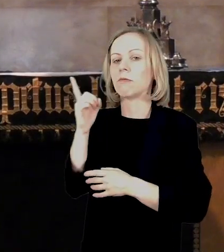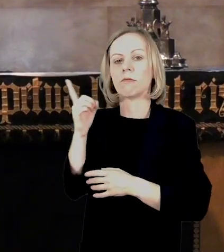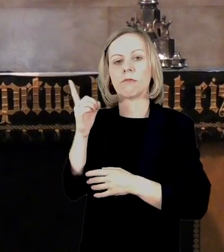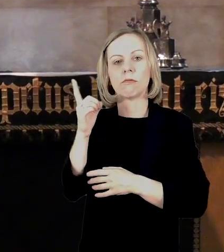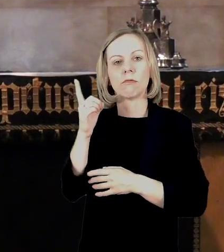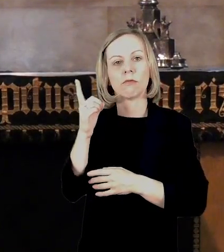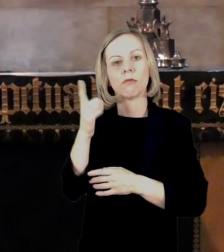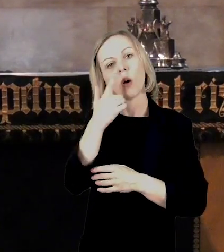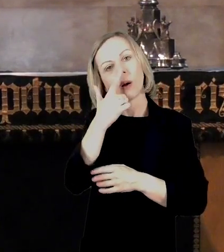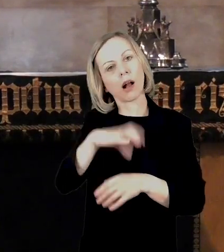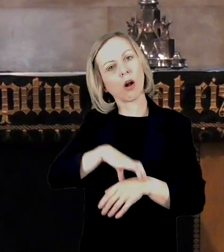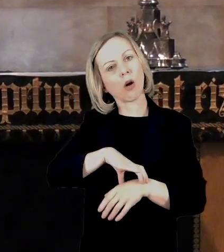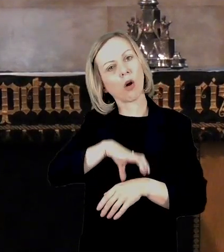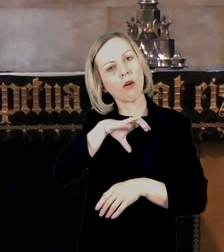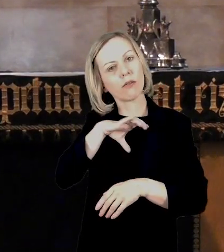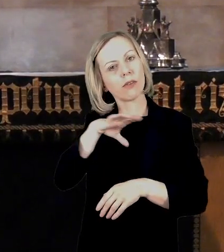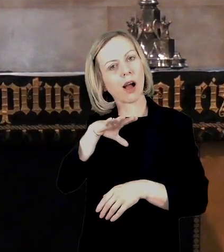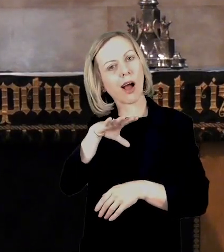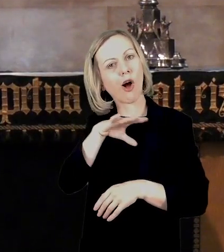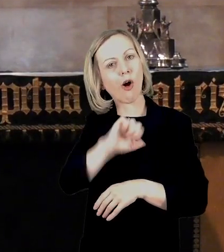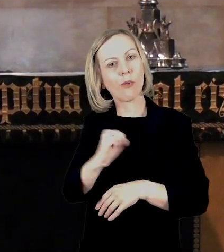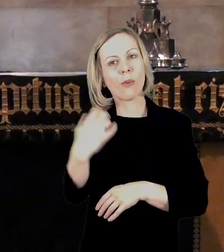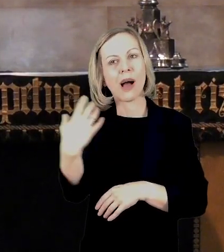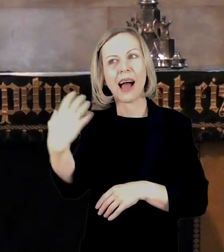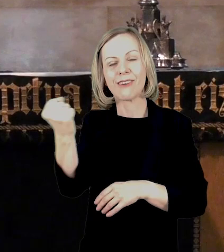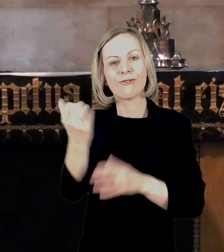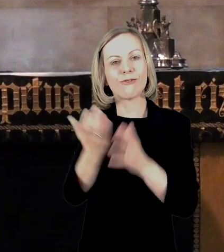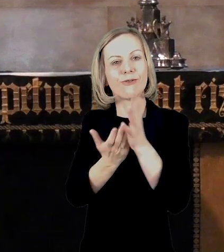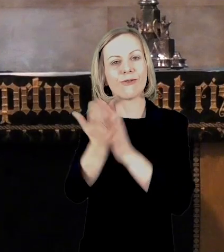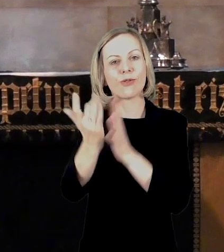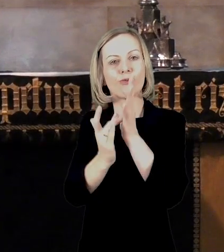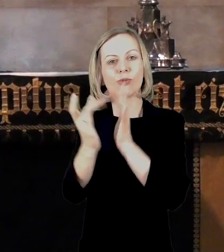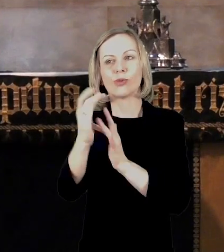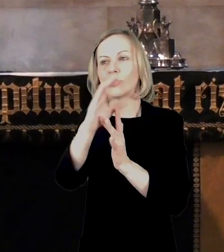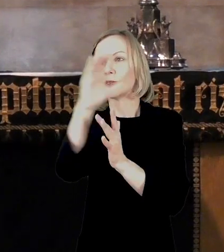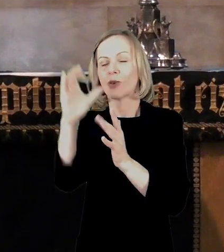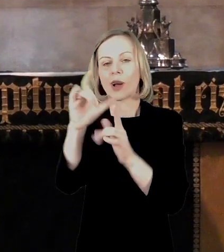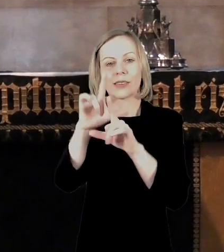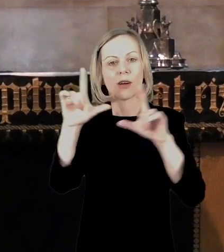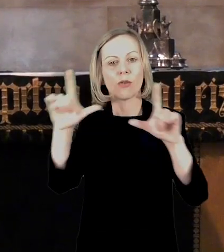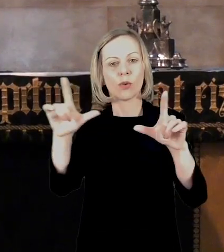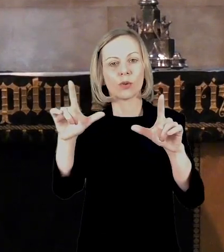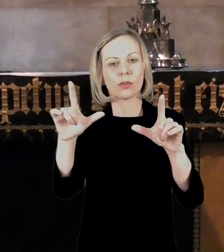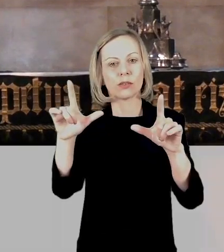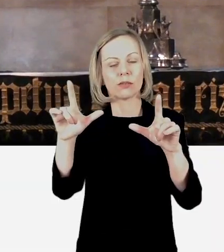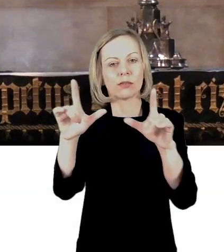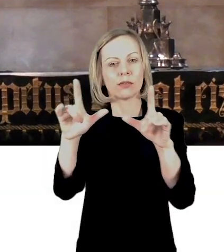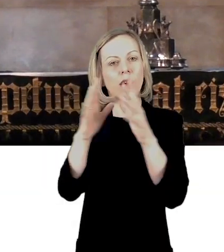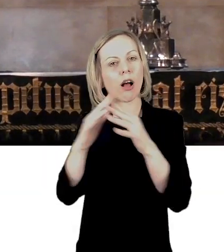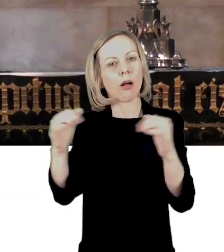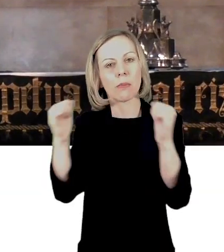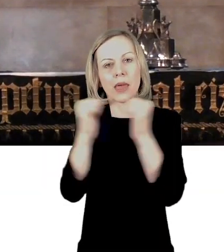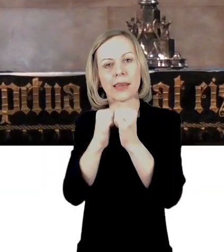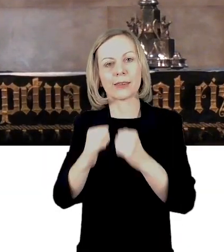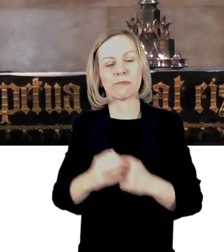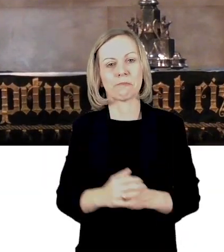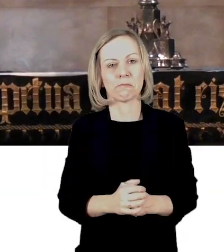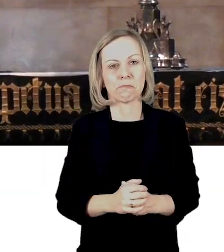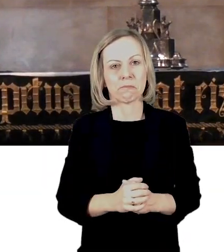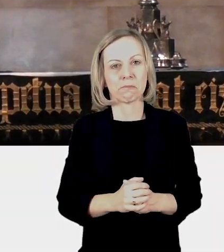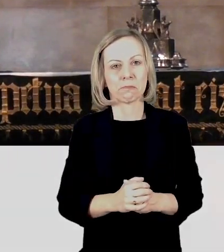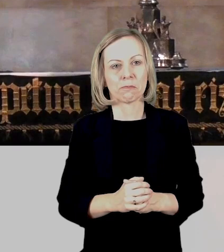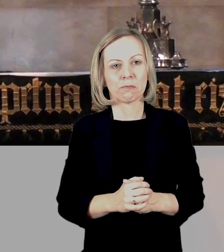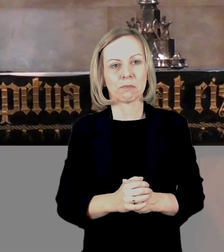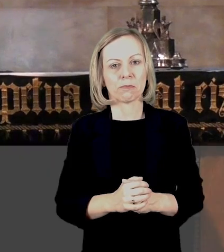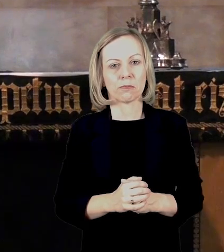with confidence and hope through Jesus Christ, our Lord. Amen.